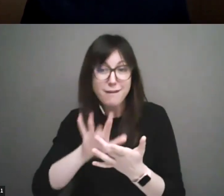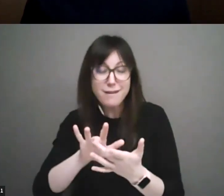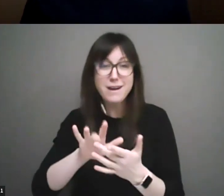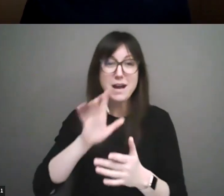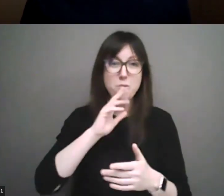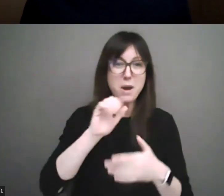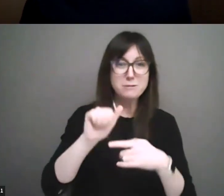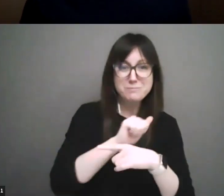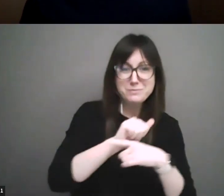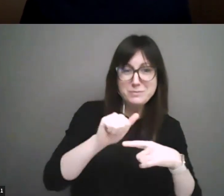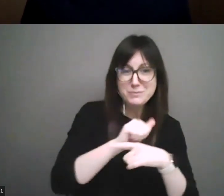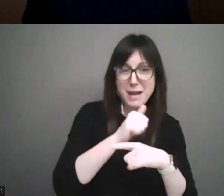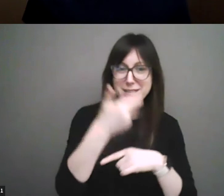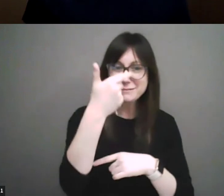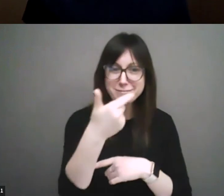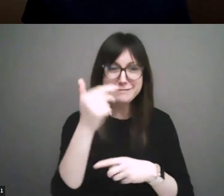videos